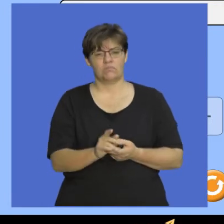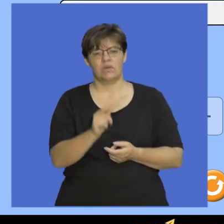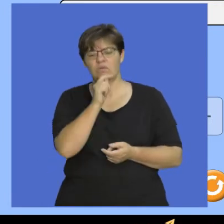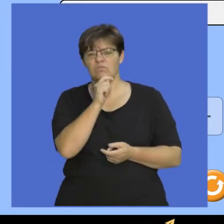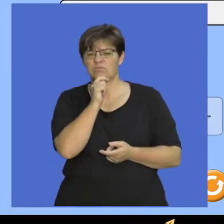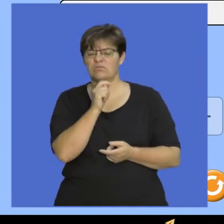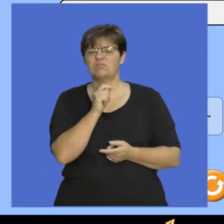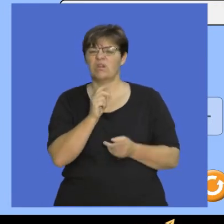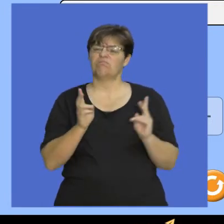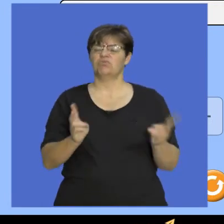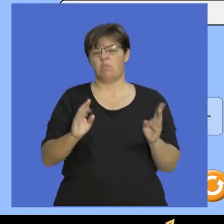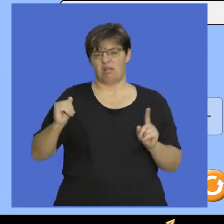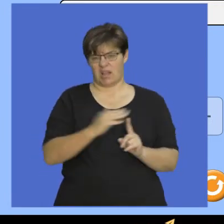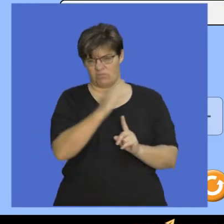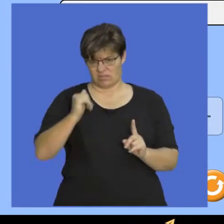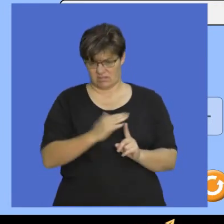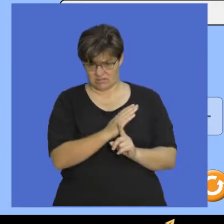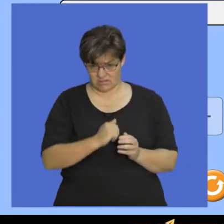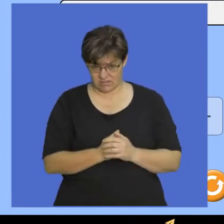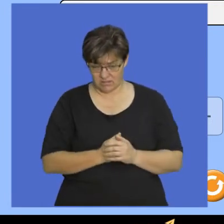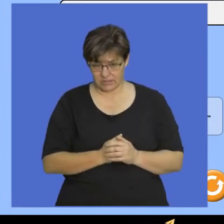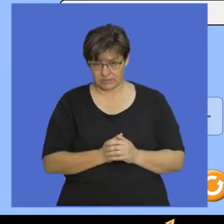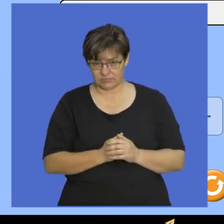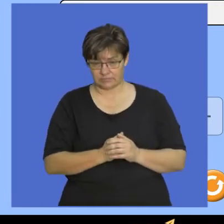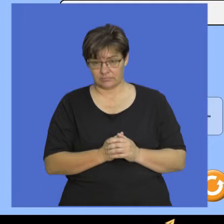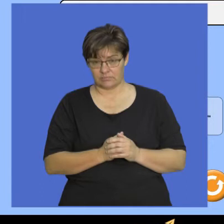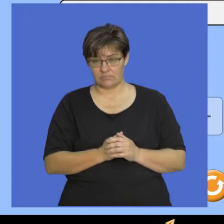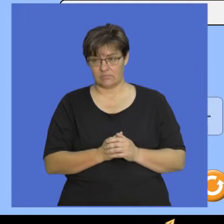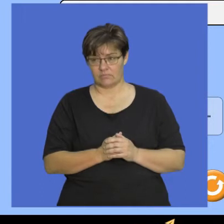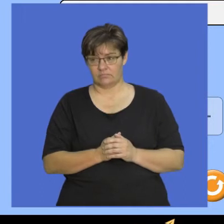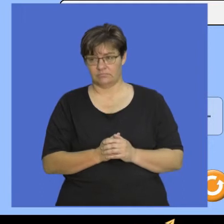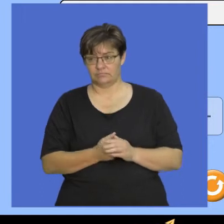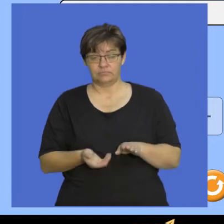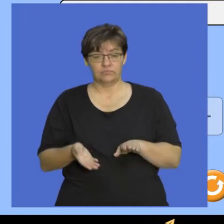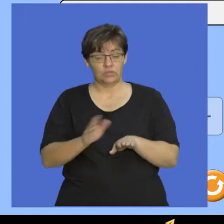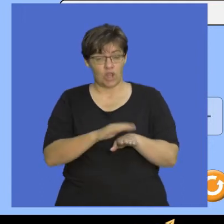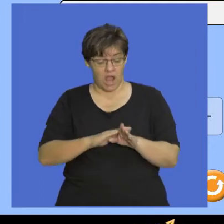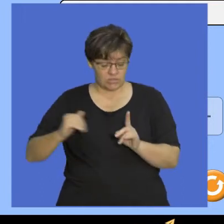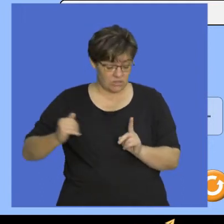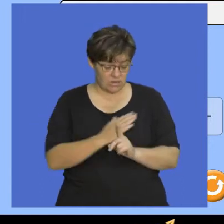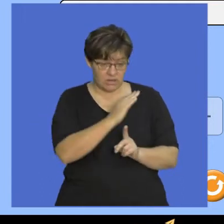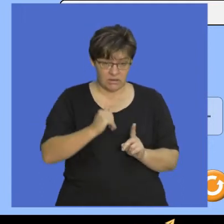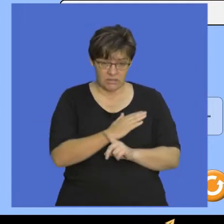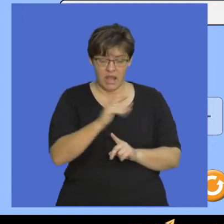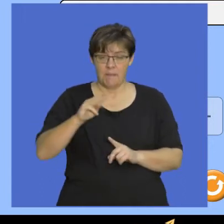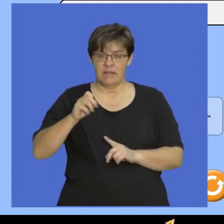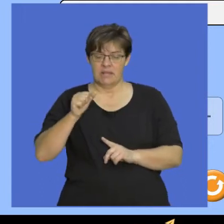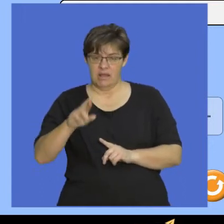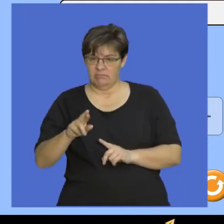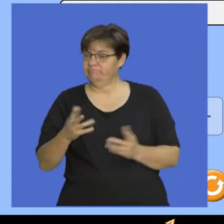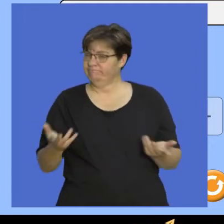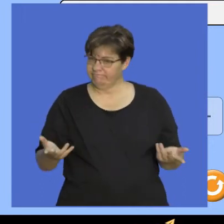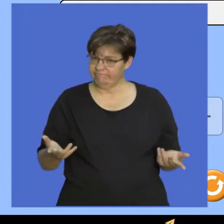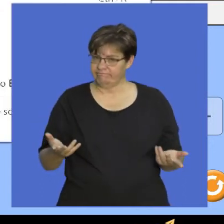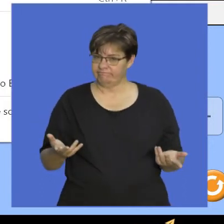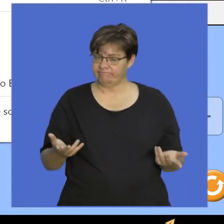demonstrate that, let's use the conventional current just to show what is happening. The amount of charge that passes through our